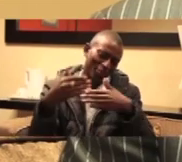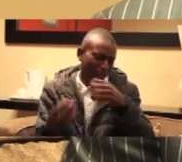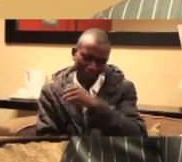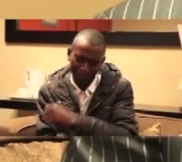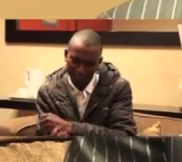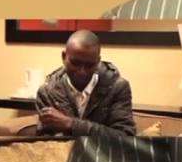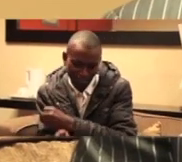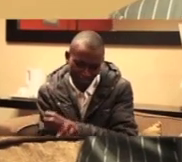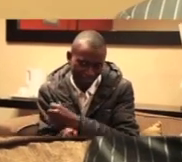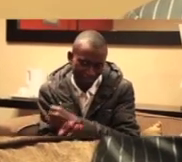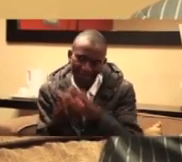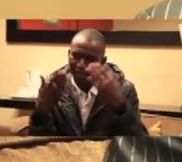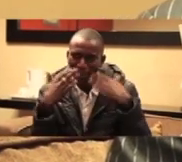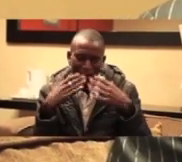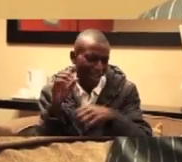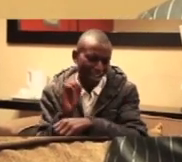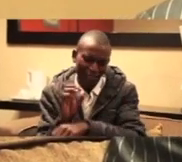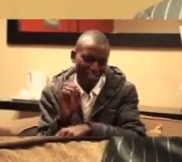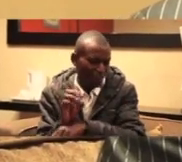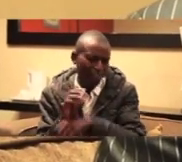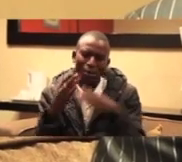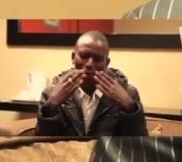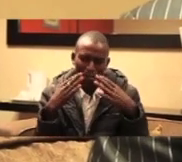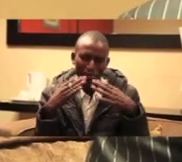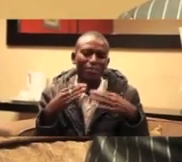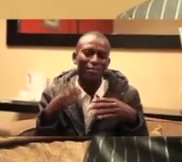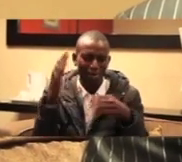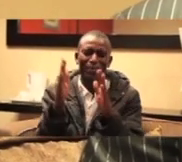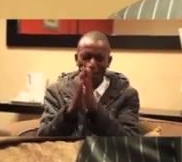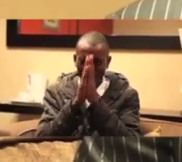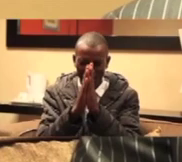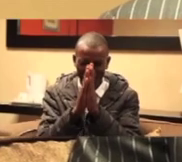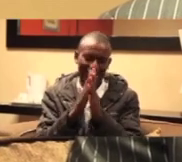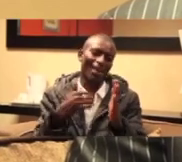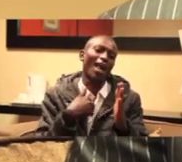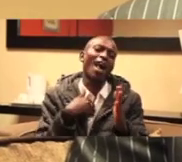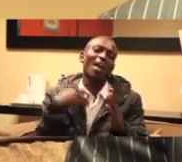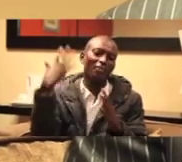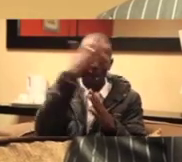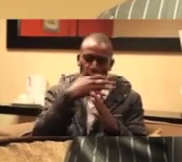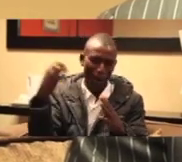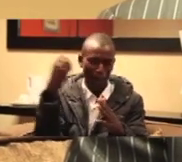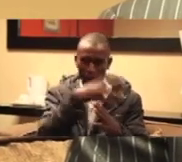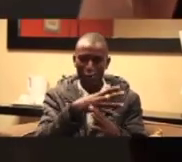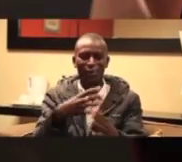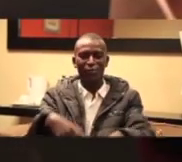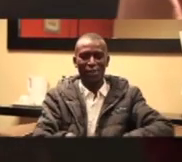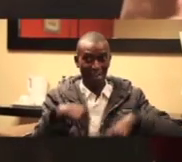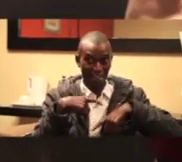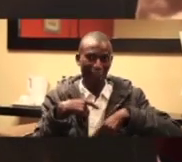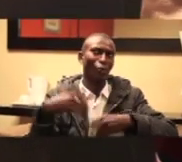they enjoyed the counseling, my prayer is that they'll have a beautiful, beautiful life. I desire to see the baby is